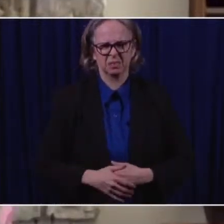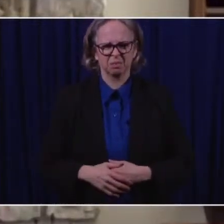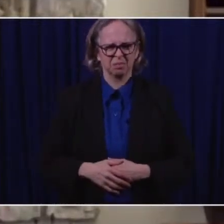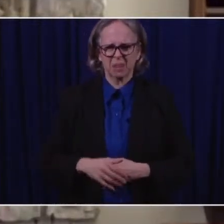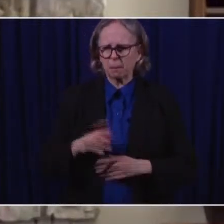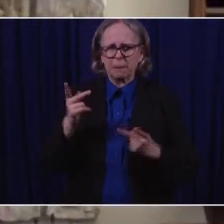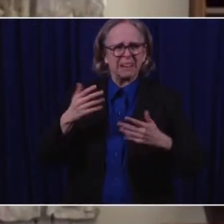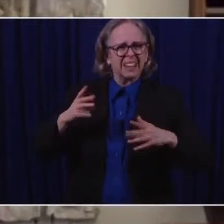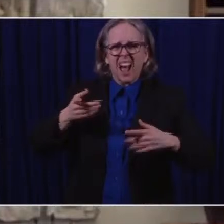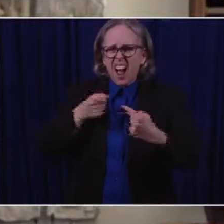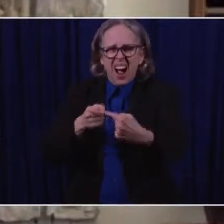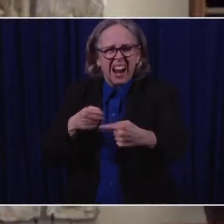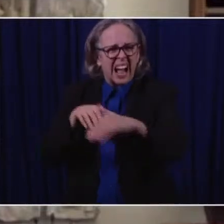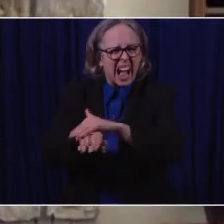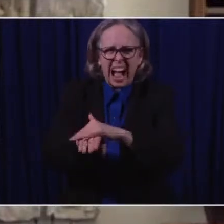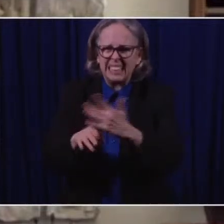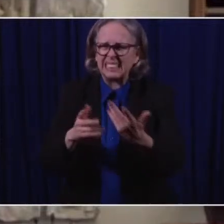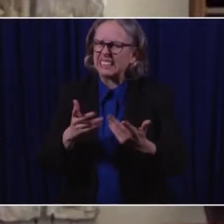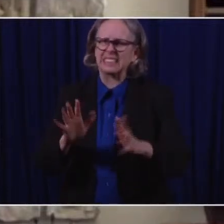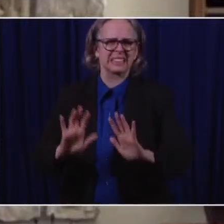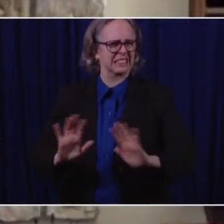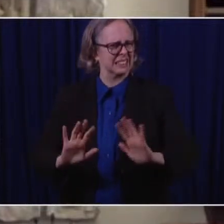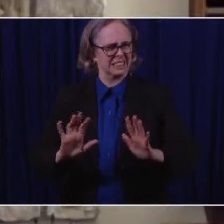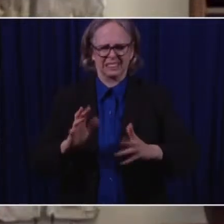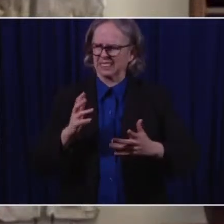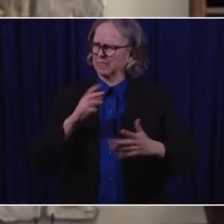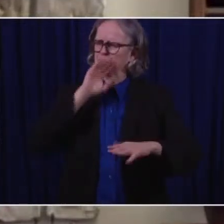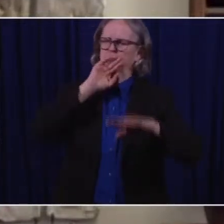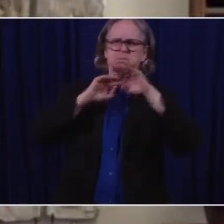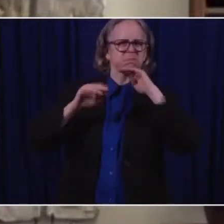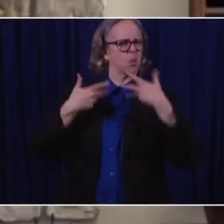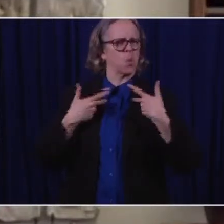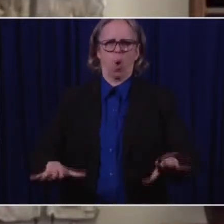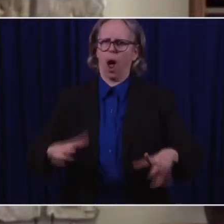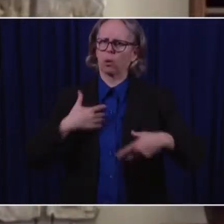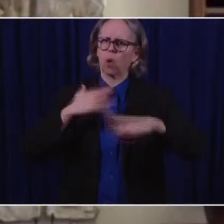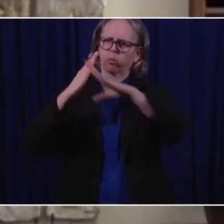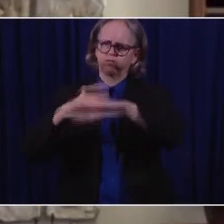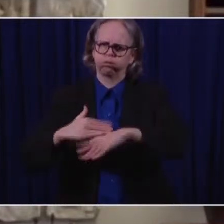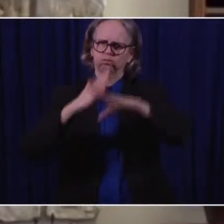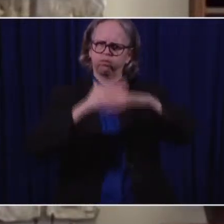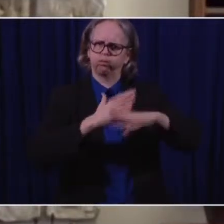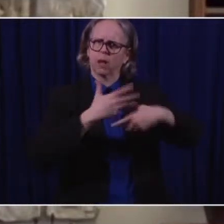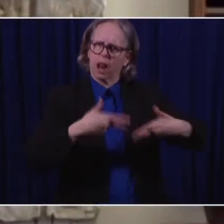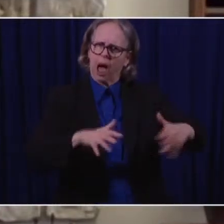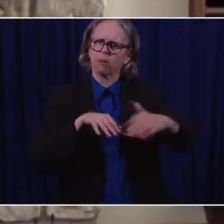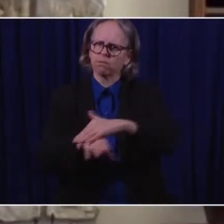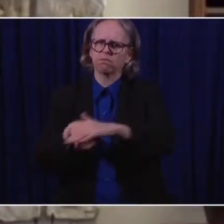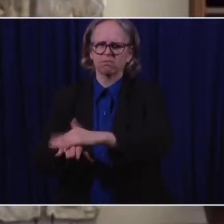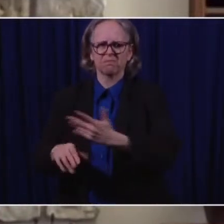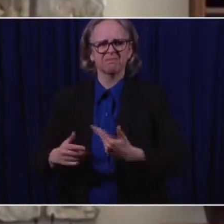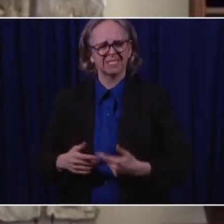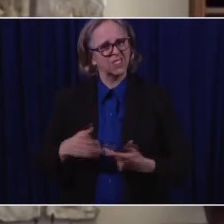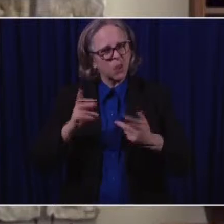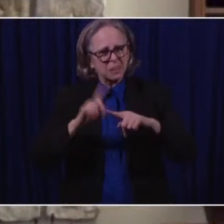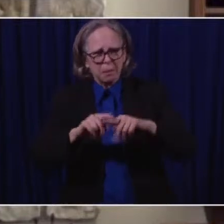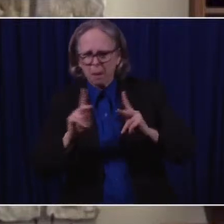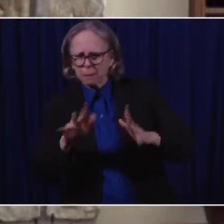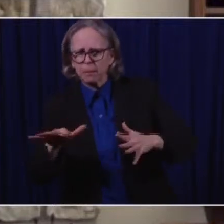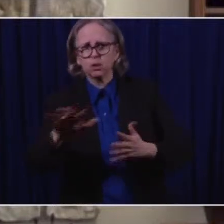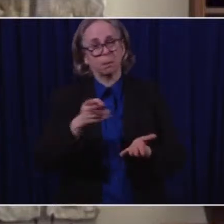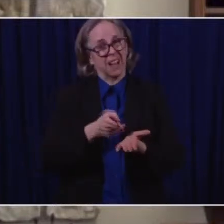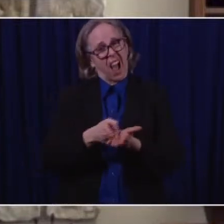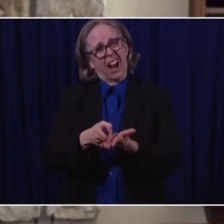or around these or over these barriers. And so, yes, to some extent, we are relying on people's good faith. I think when